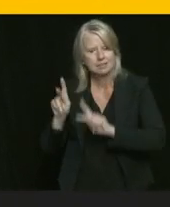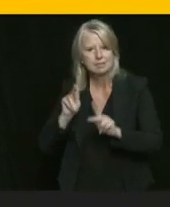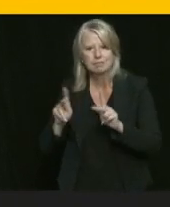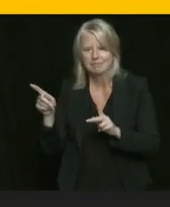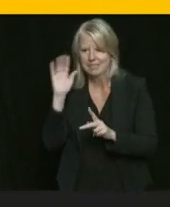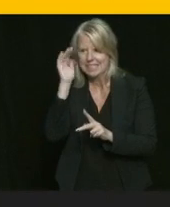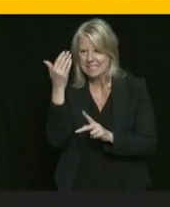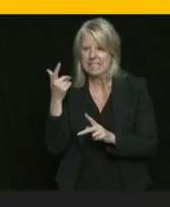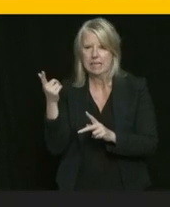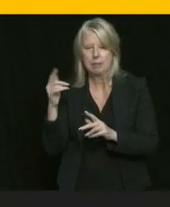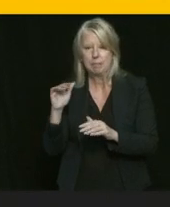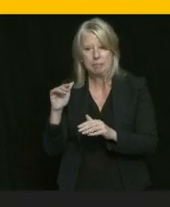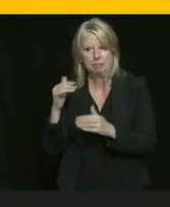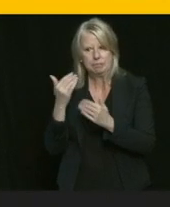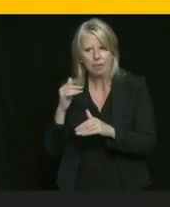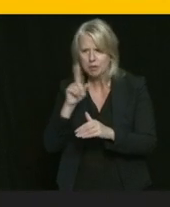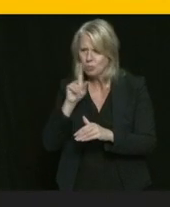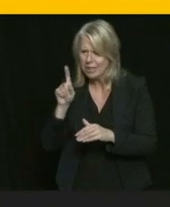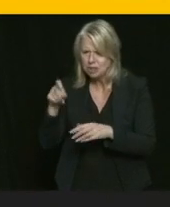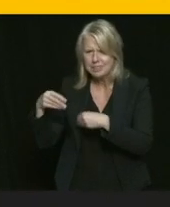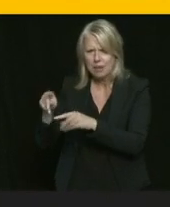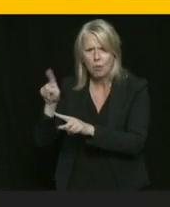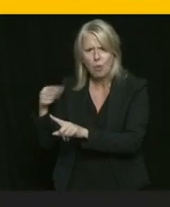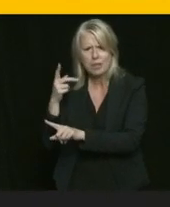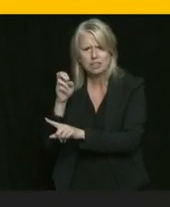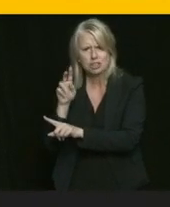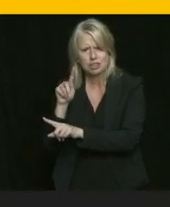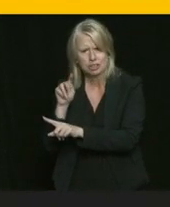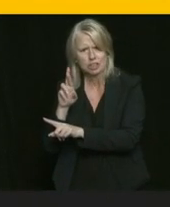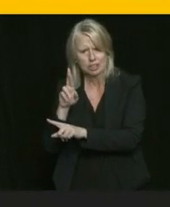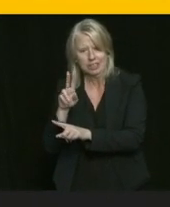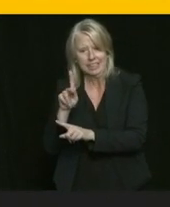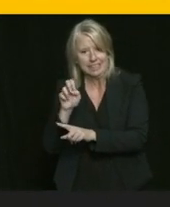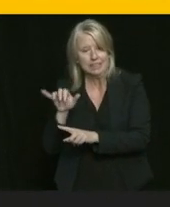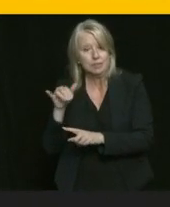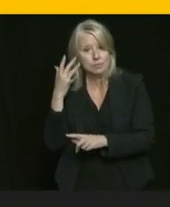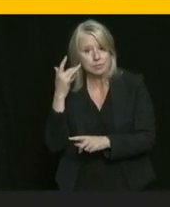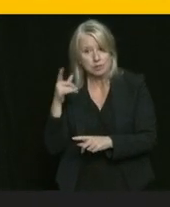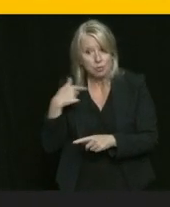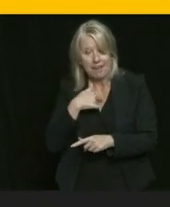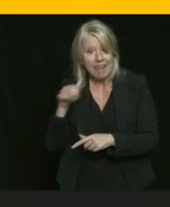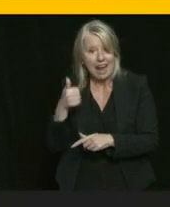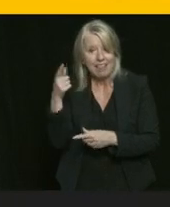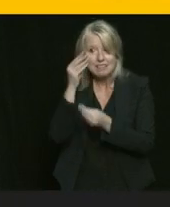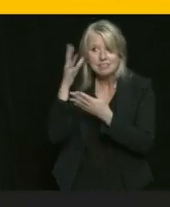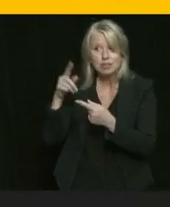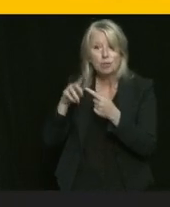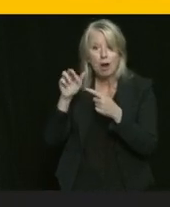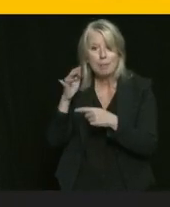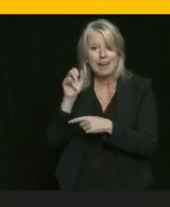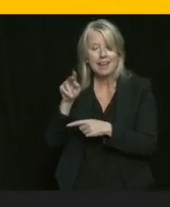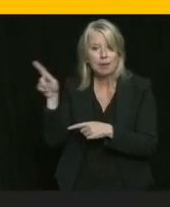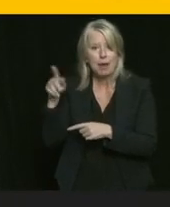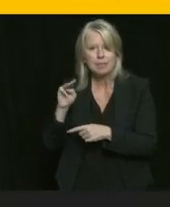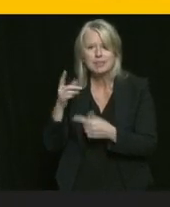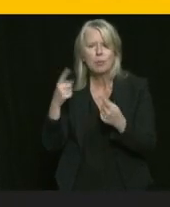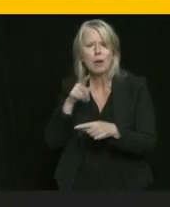sold only to Turkey? So my question for you is, do you have anything to say to the Armenian Prime Minister? And when will you cancel these